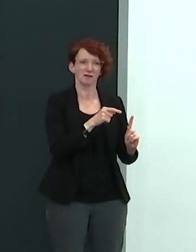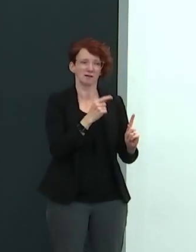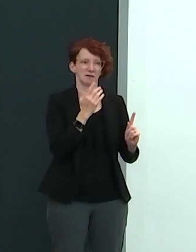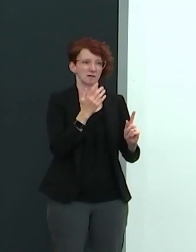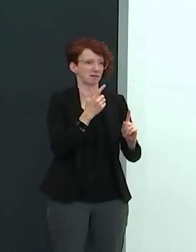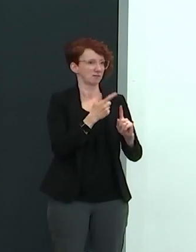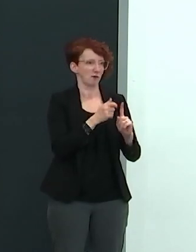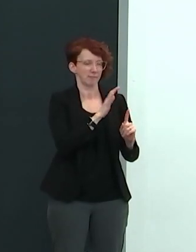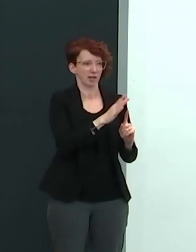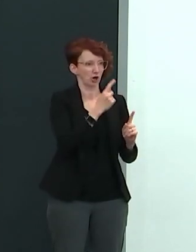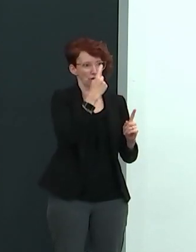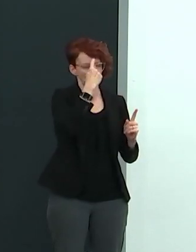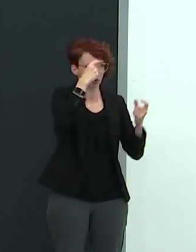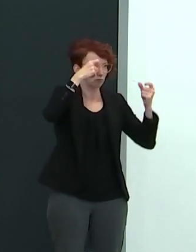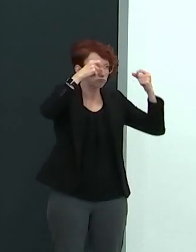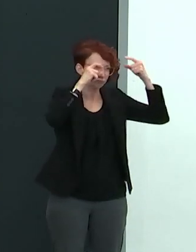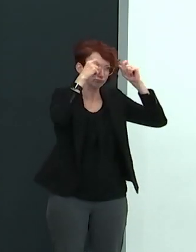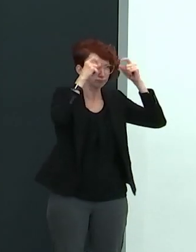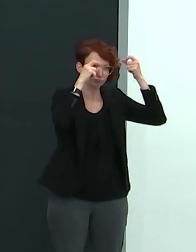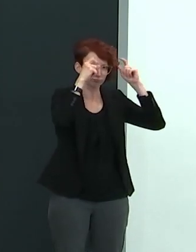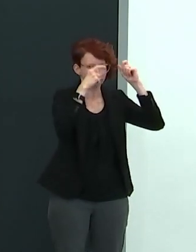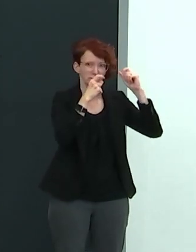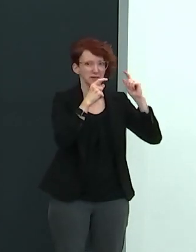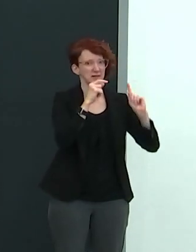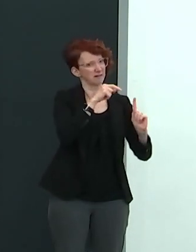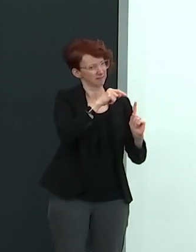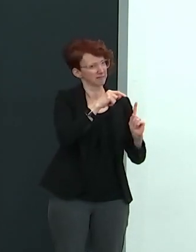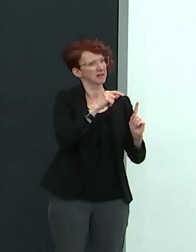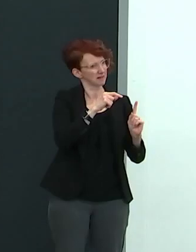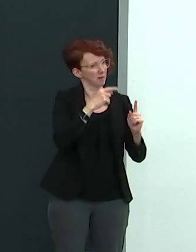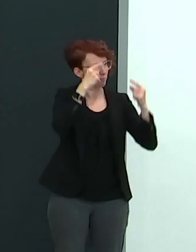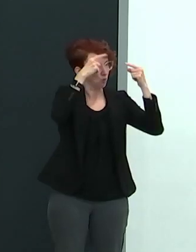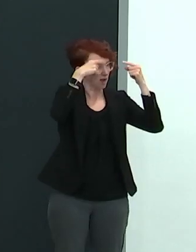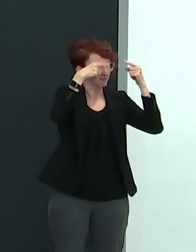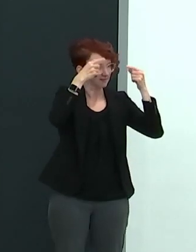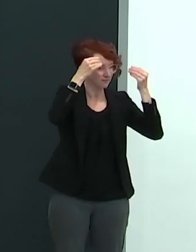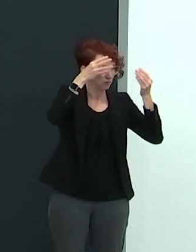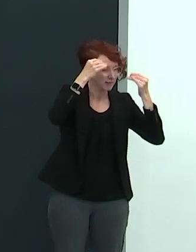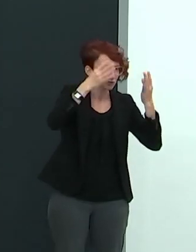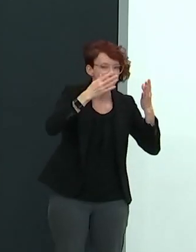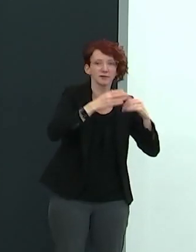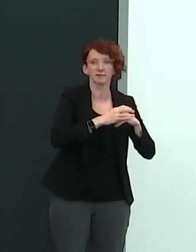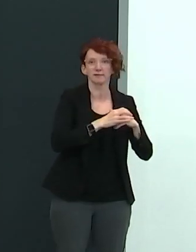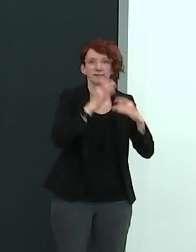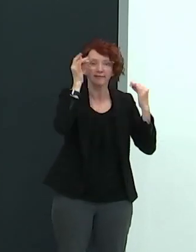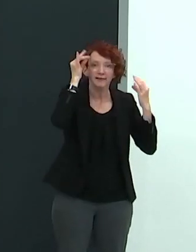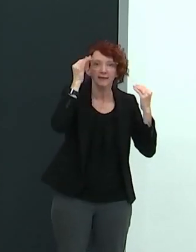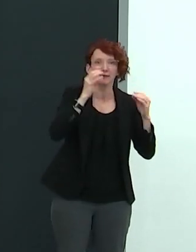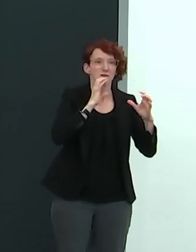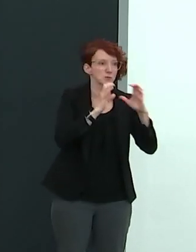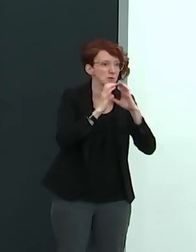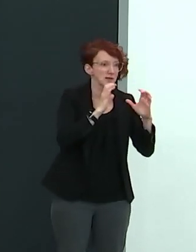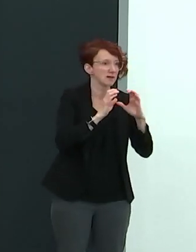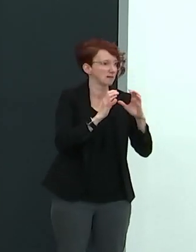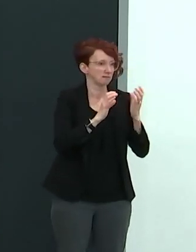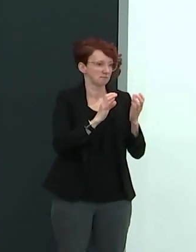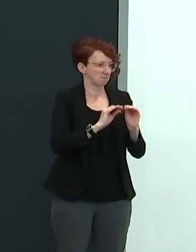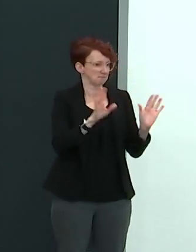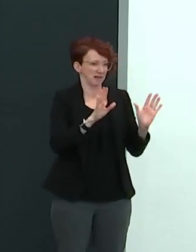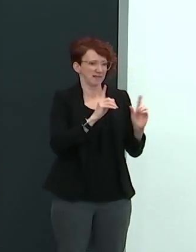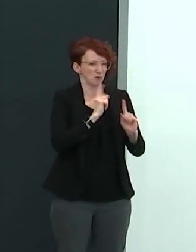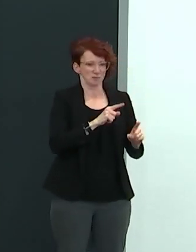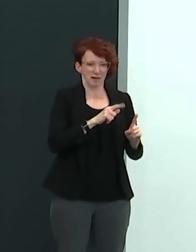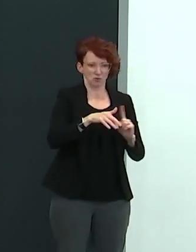of the different neural pathways in their brain, they process information, they think, they communicate, and they respond to